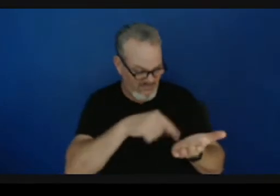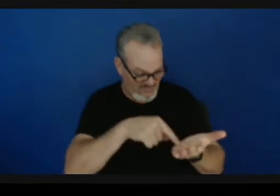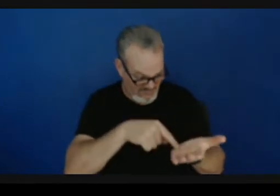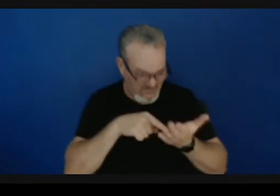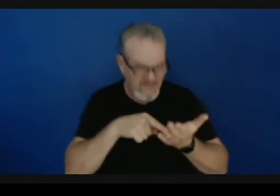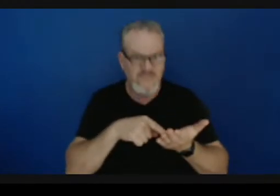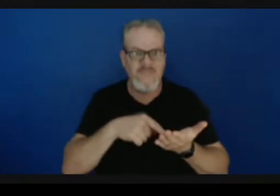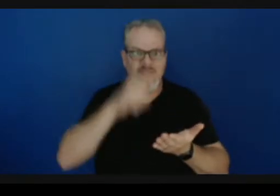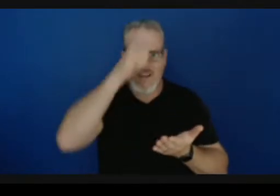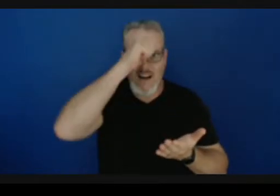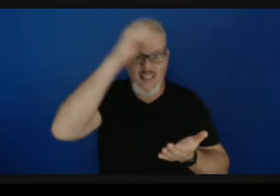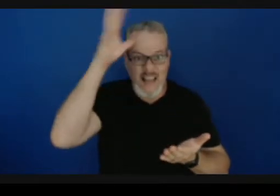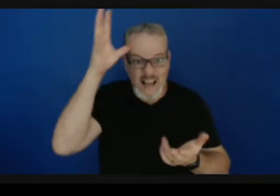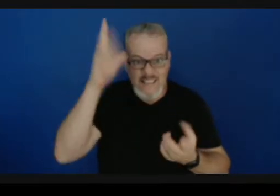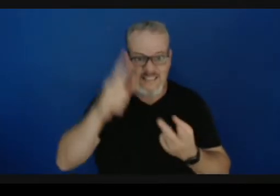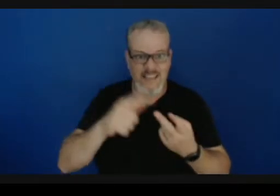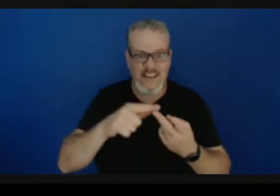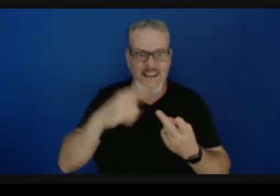Alaska.